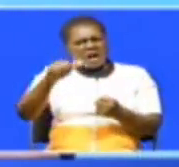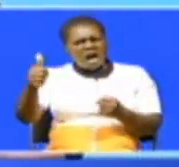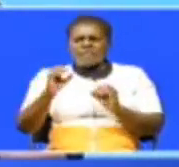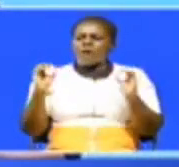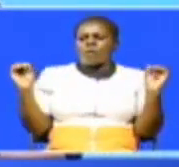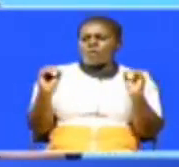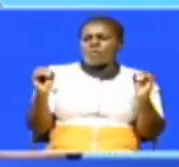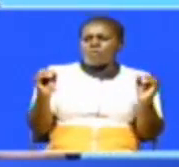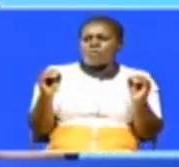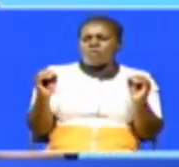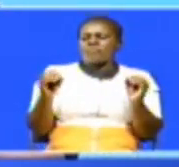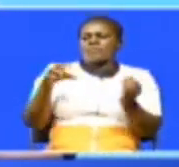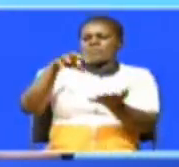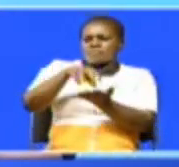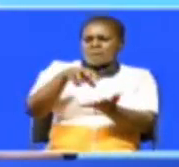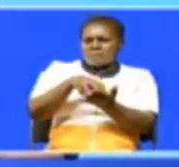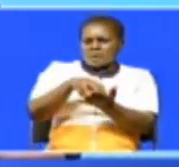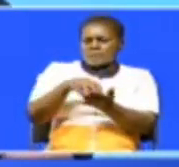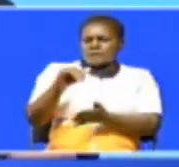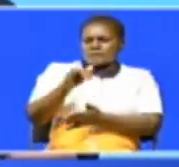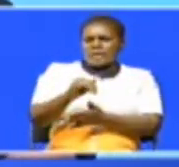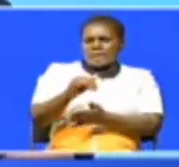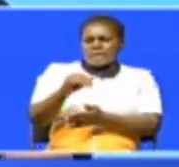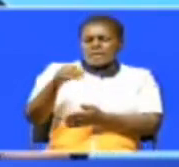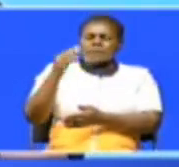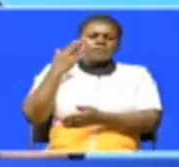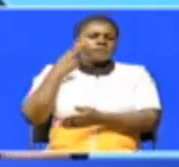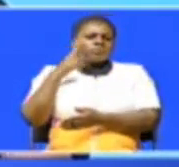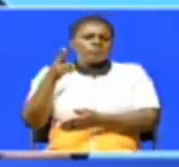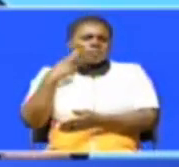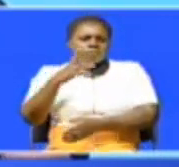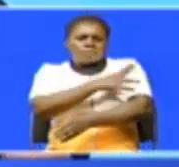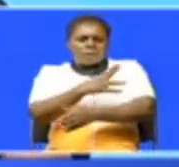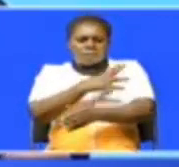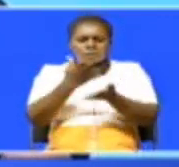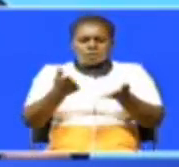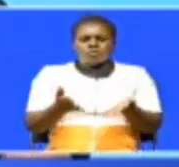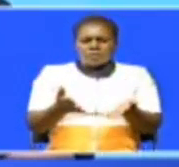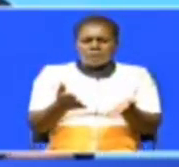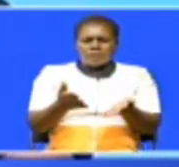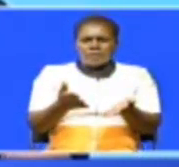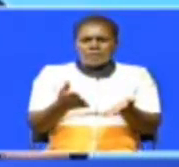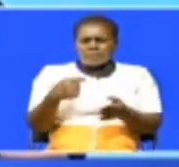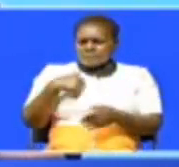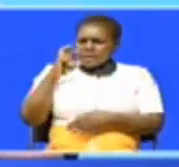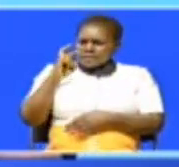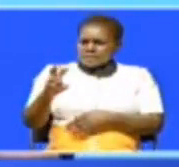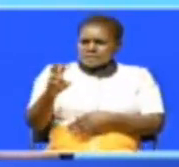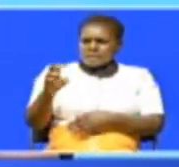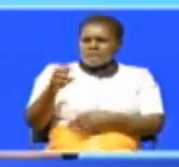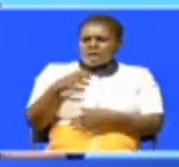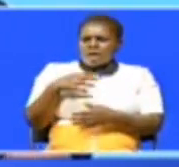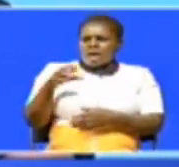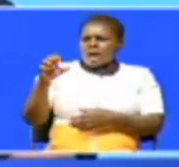pre-existing conditions. The conditions remained to be hypertension, diabetes. Today it was interesting, I was able to see asthma